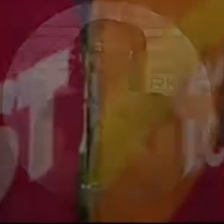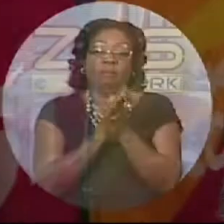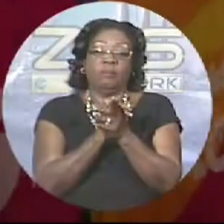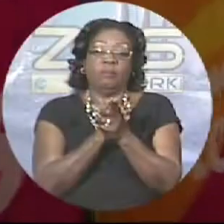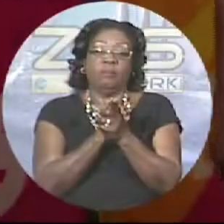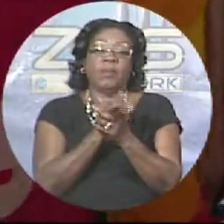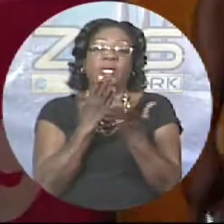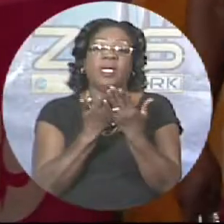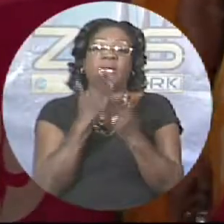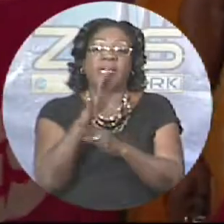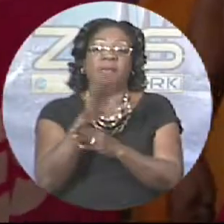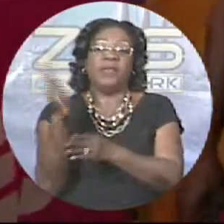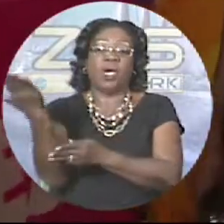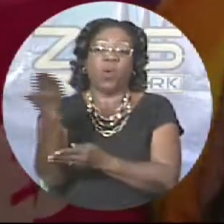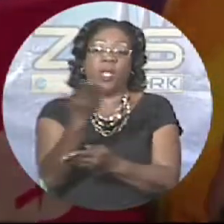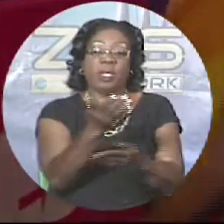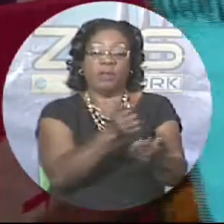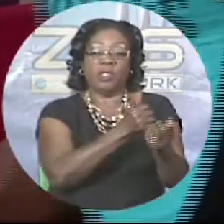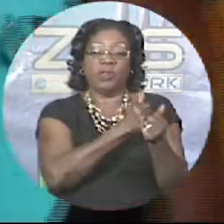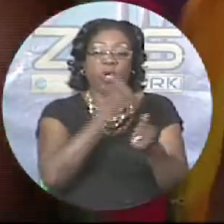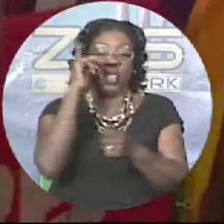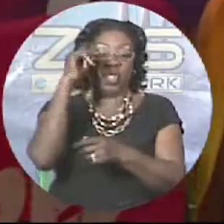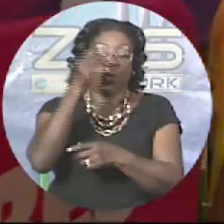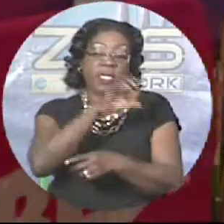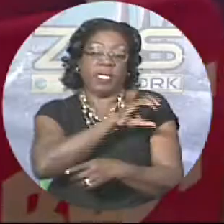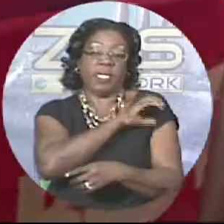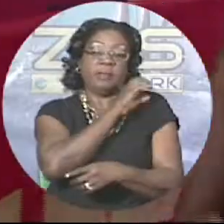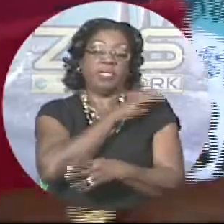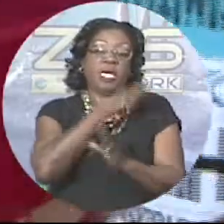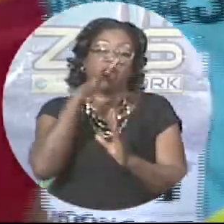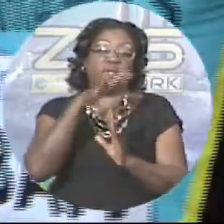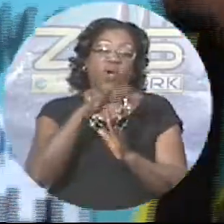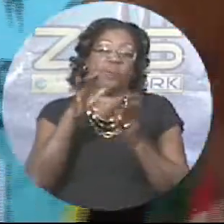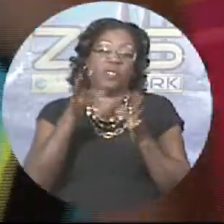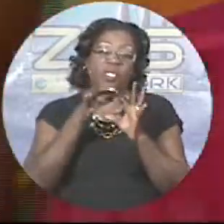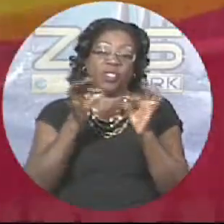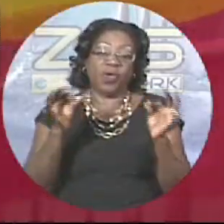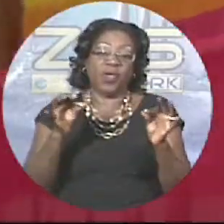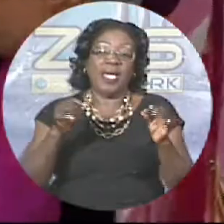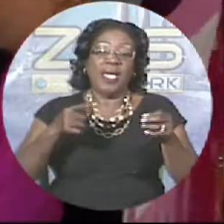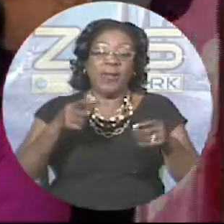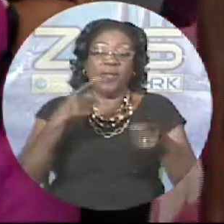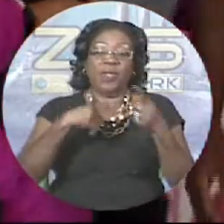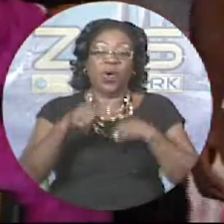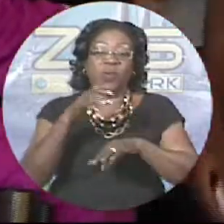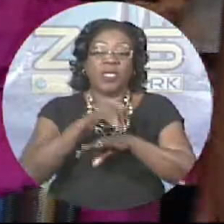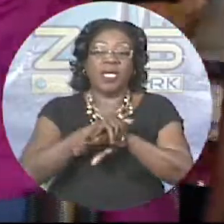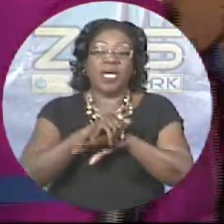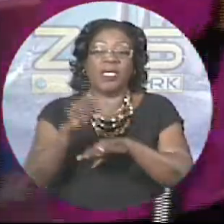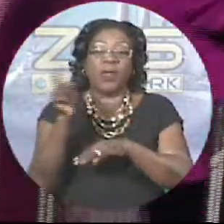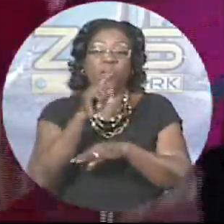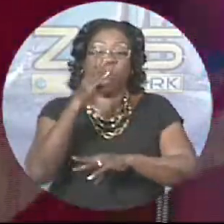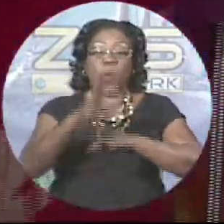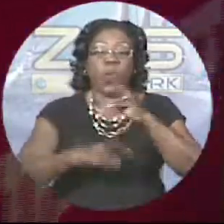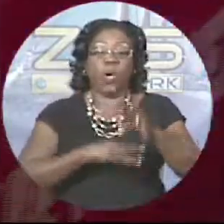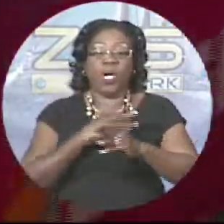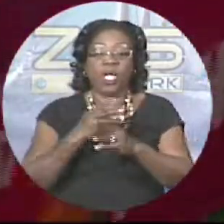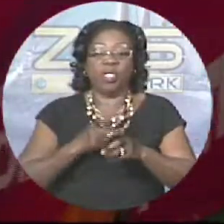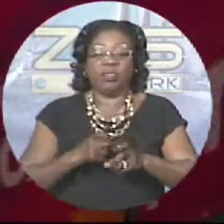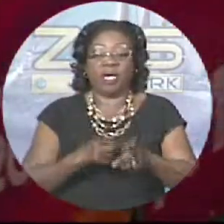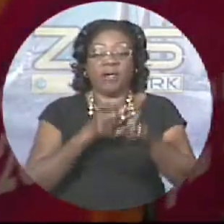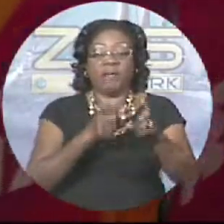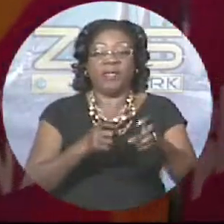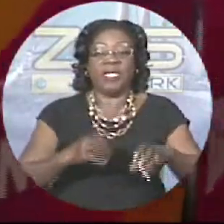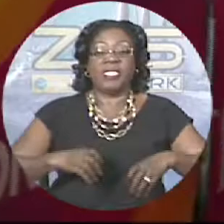Hi, good evening, and welcome to Sports Saturday. I'm Julian Gibson. Our top sports story, let's travel to London, where the World Track and Field Championships is taking place.